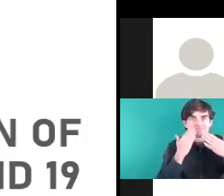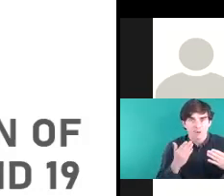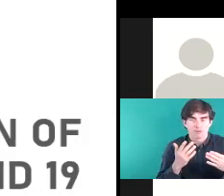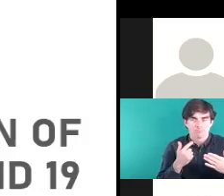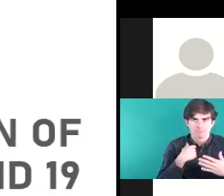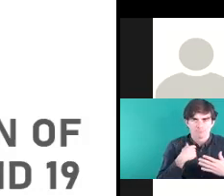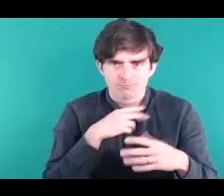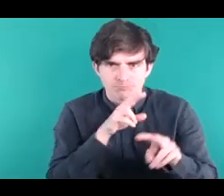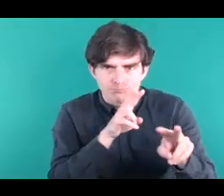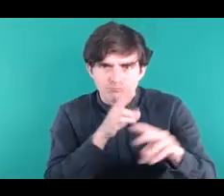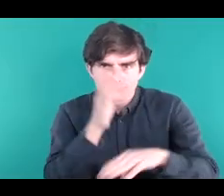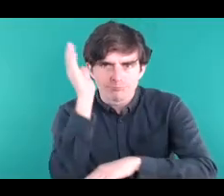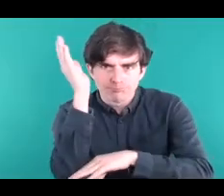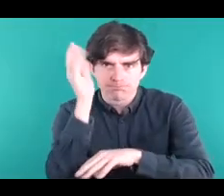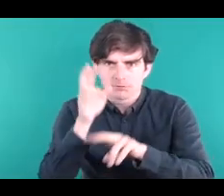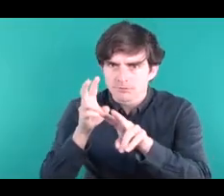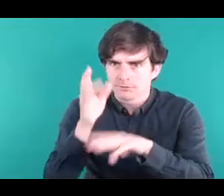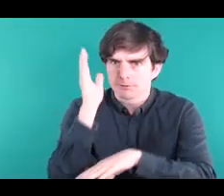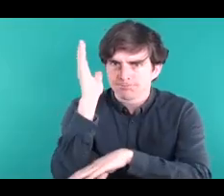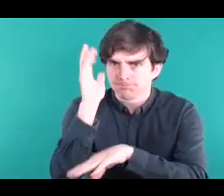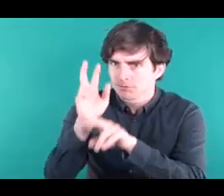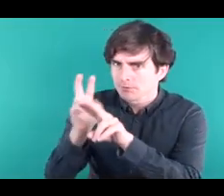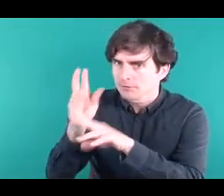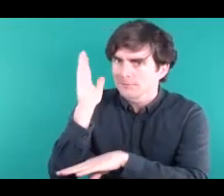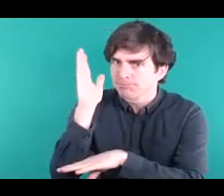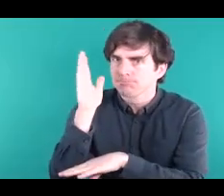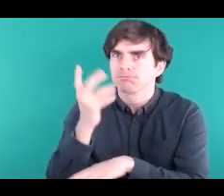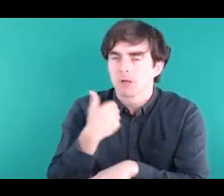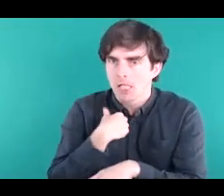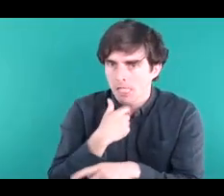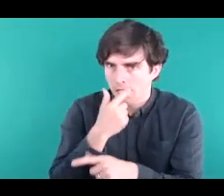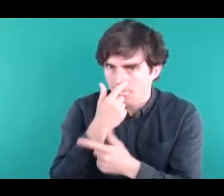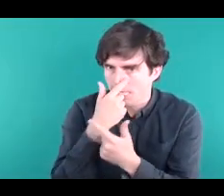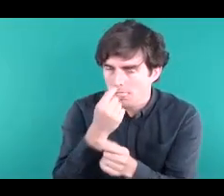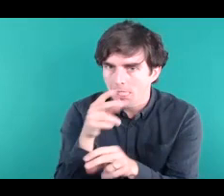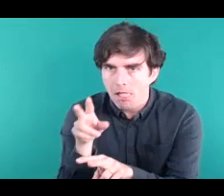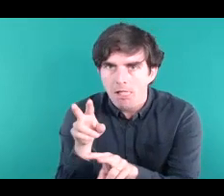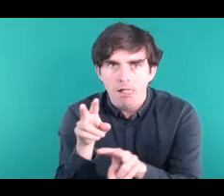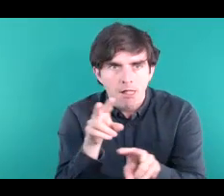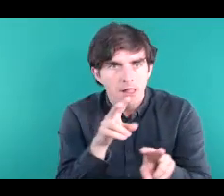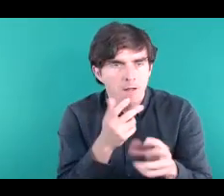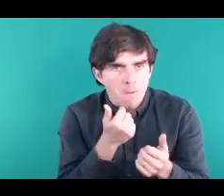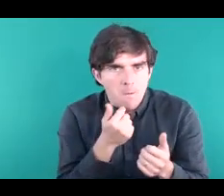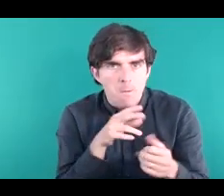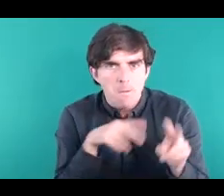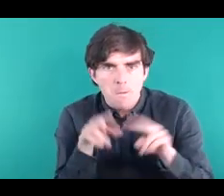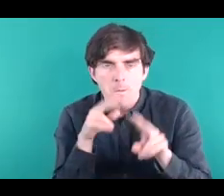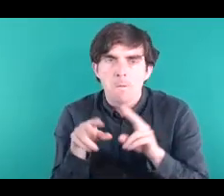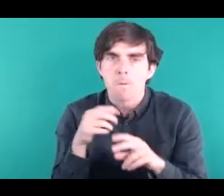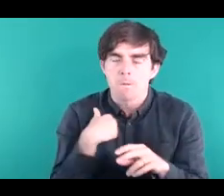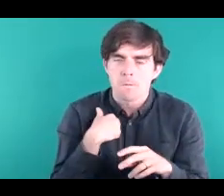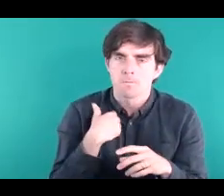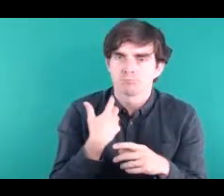that you're doing. And what I'm finding is that it's very timely, it's very exciting, and it's incredibly reassuring to know